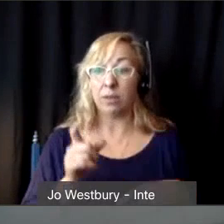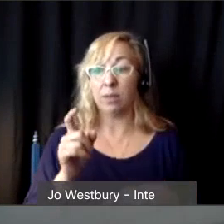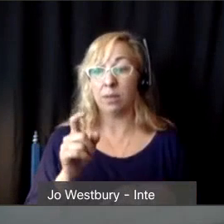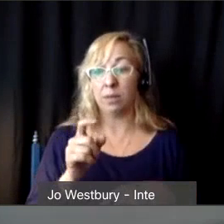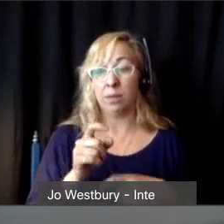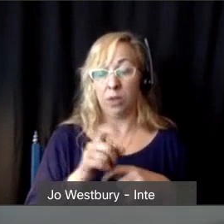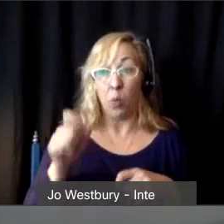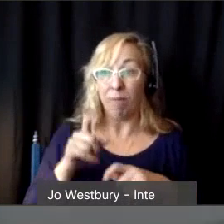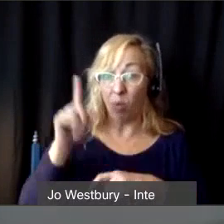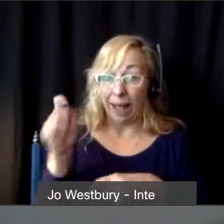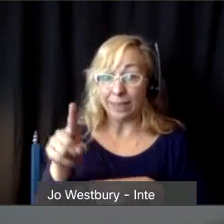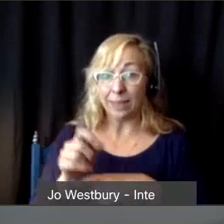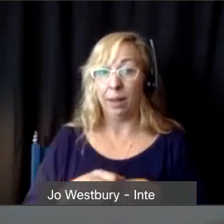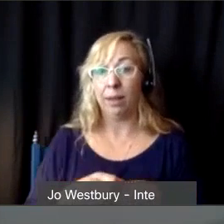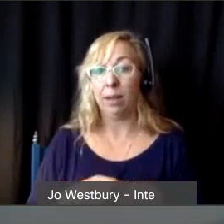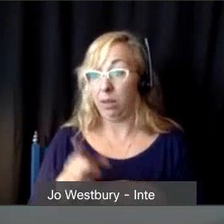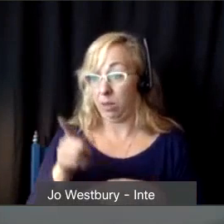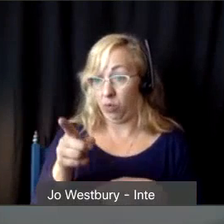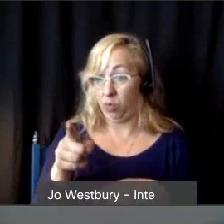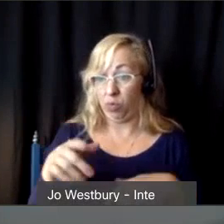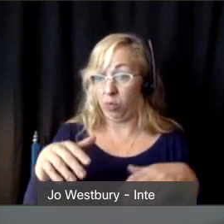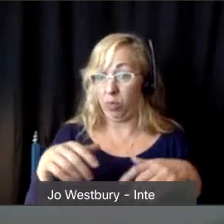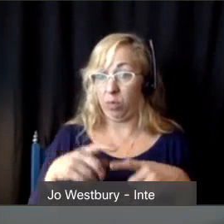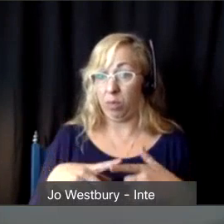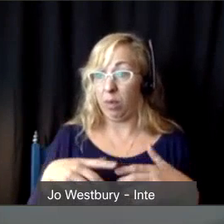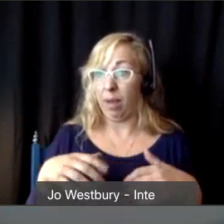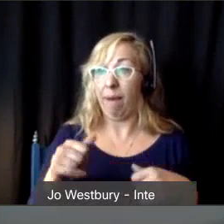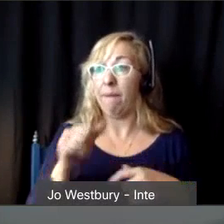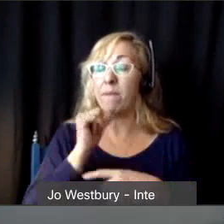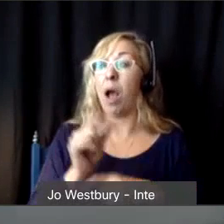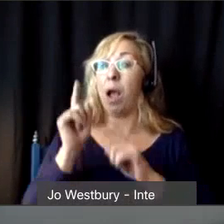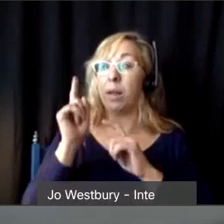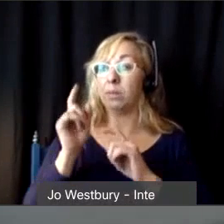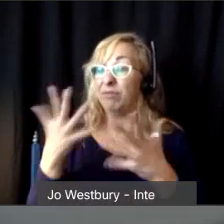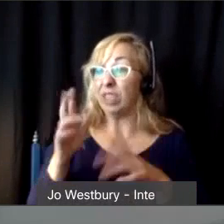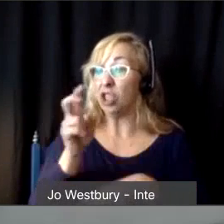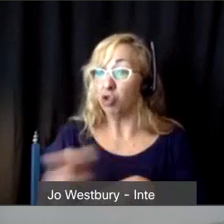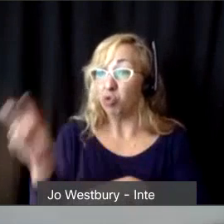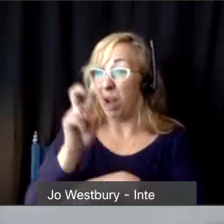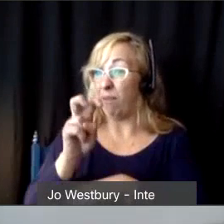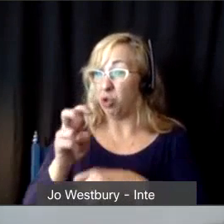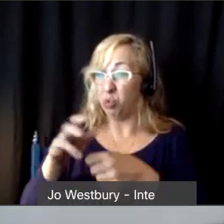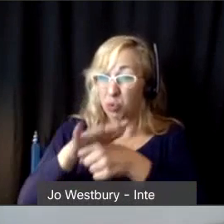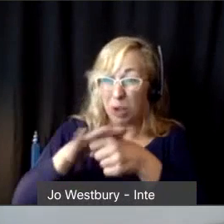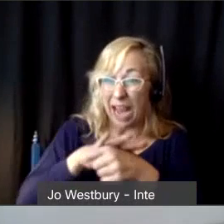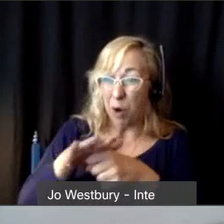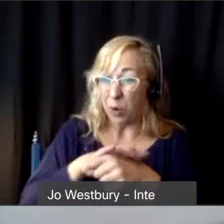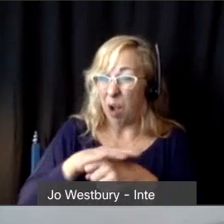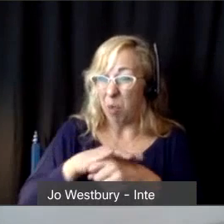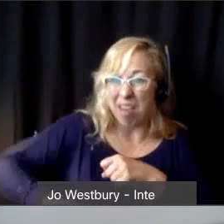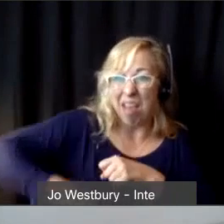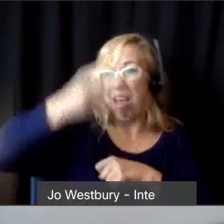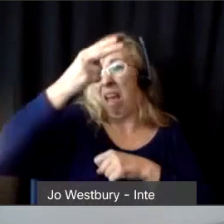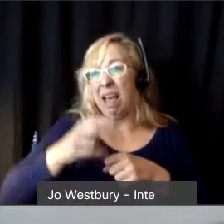been, that they have not had non-essential travel to a high-risk state. And you can get the list of